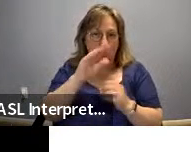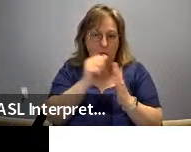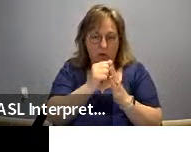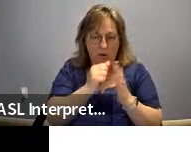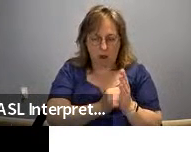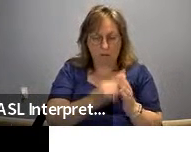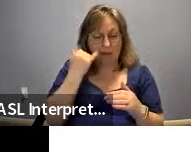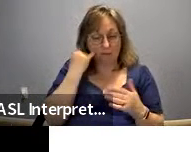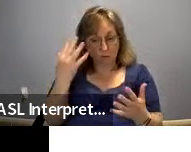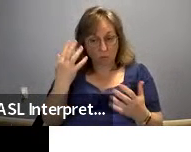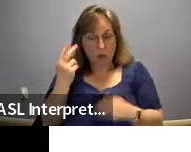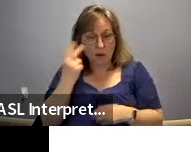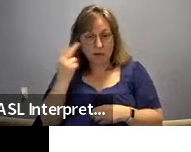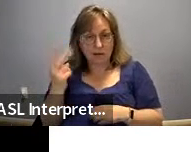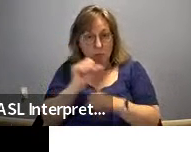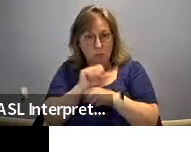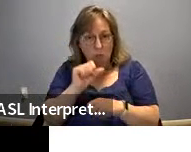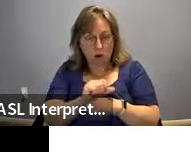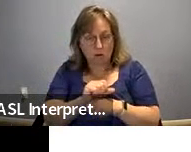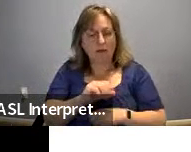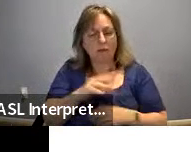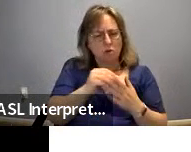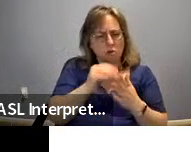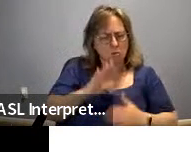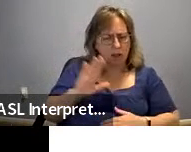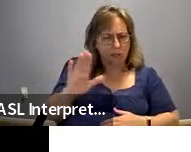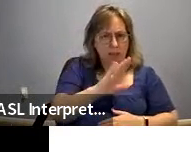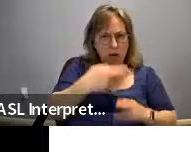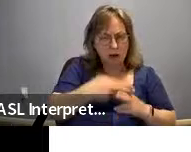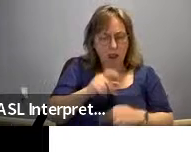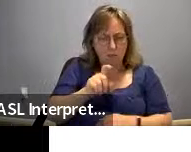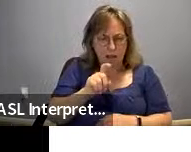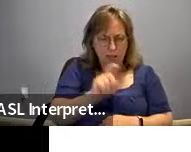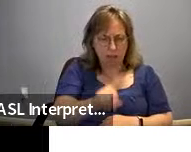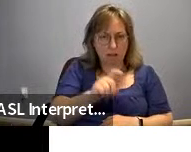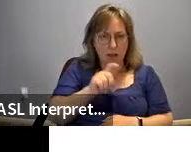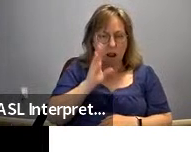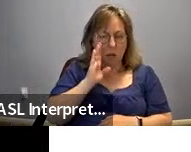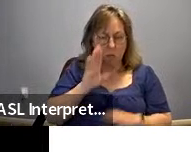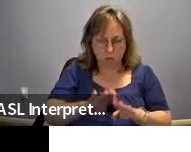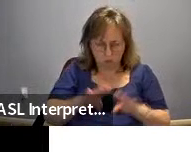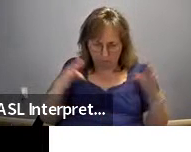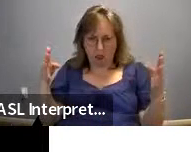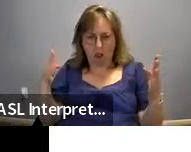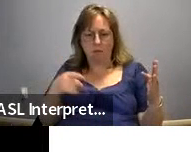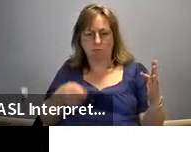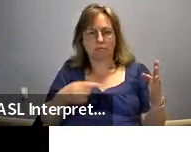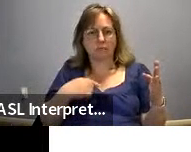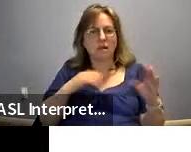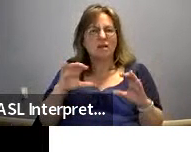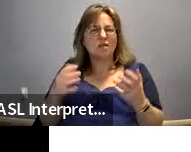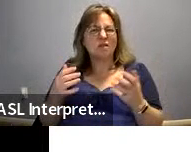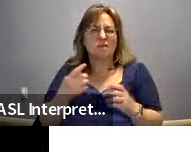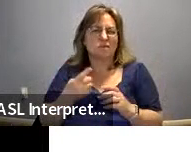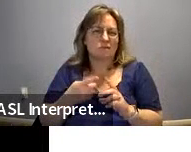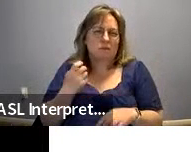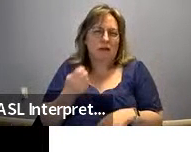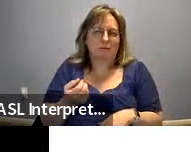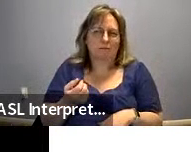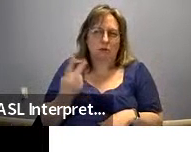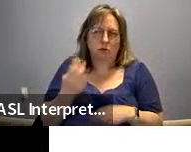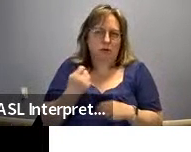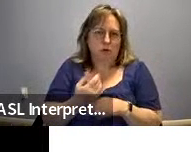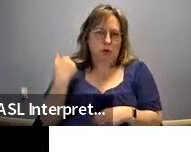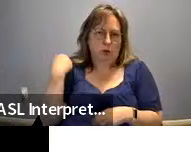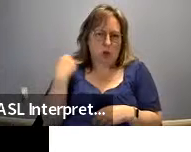accounts, tap the student's name and it will open the course. Here's a course from a couple of years ago. I can